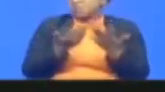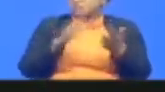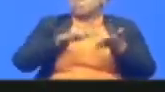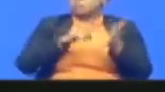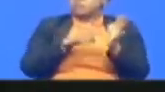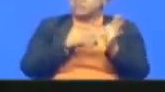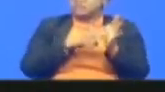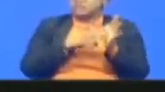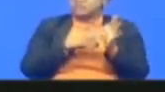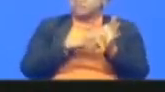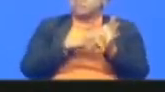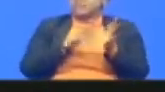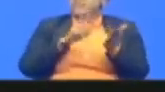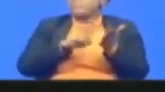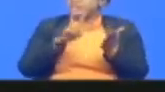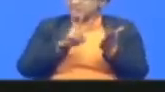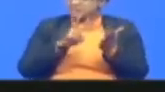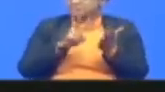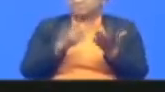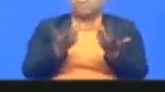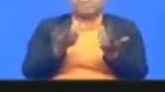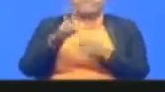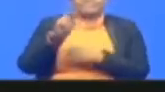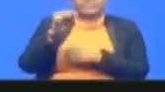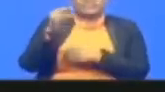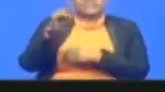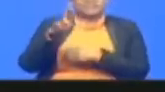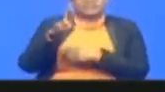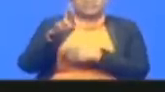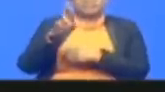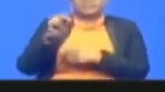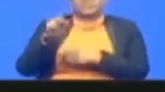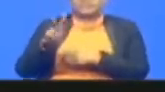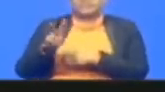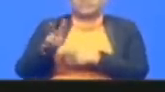viability. Victor Kiprop, NTV.